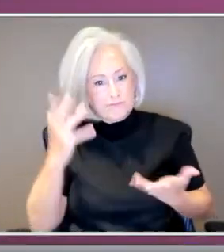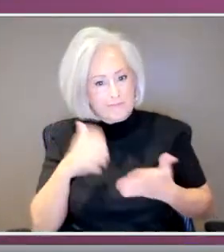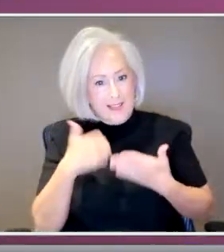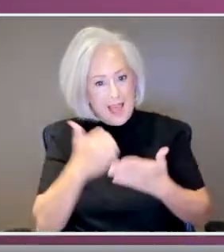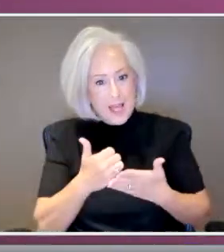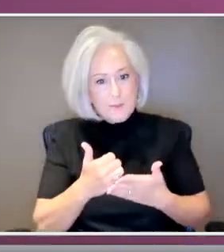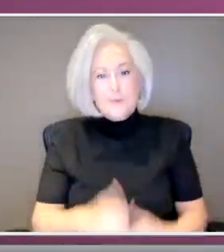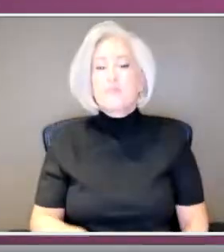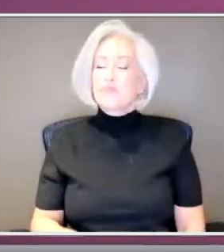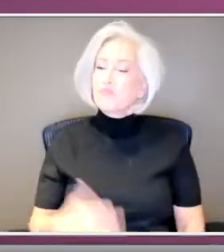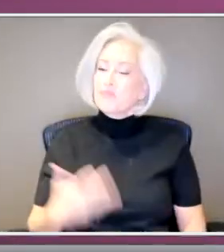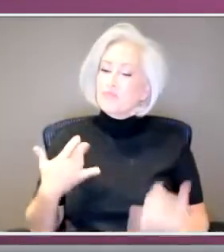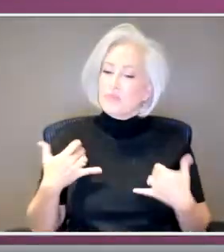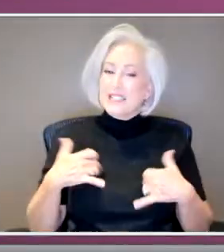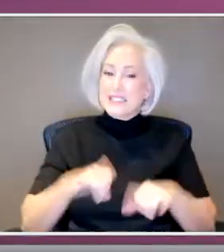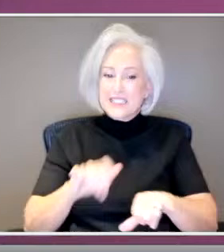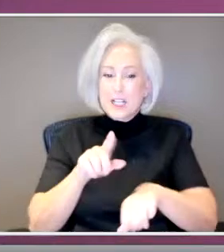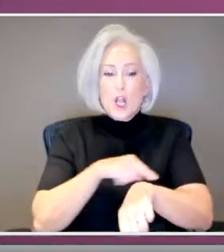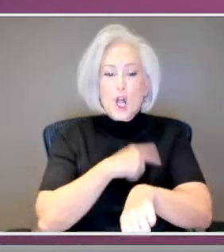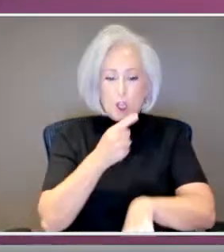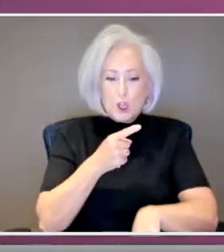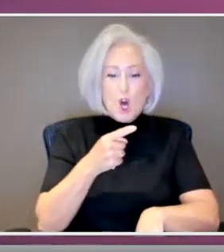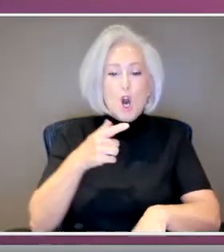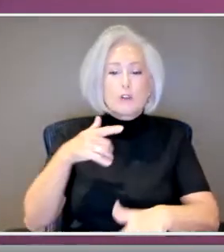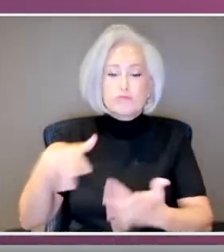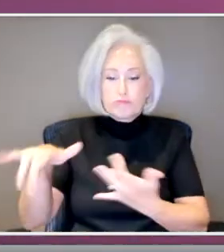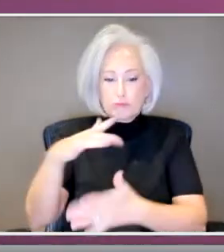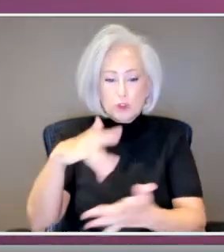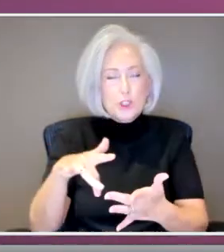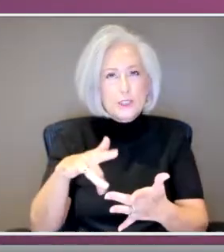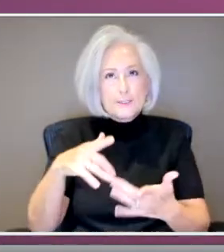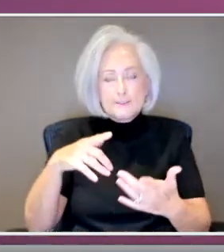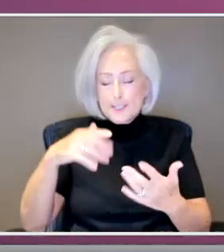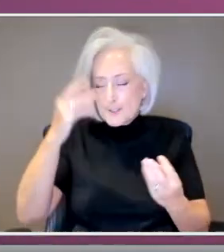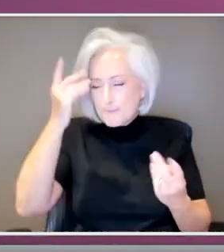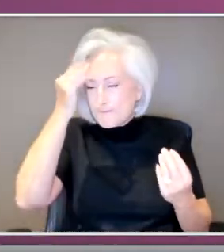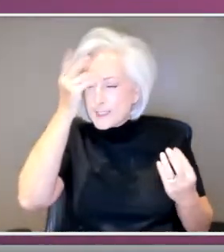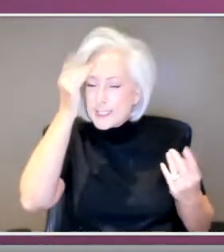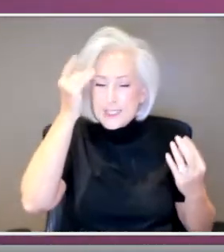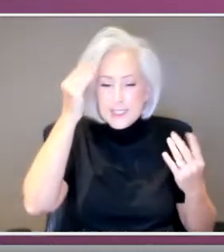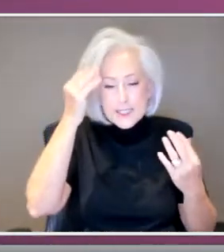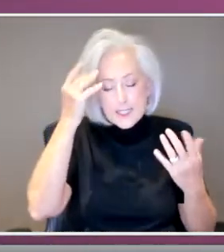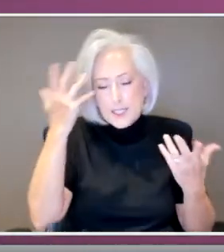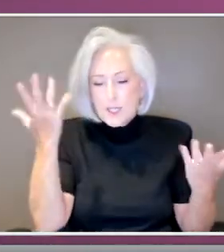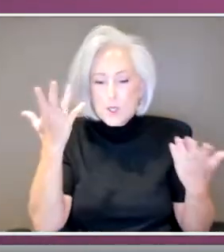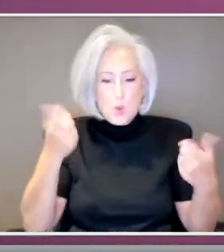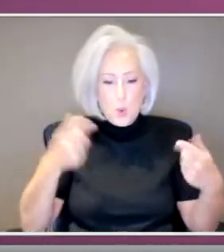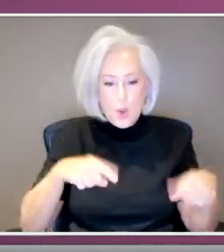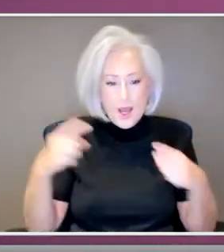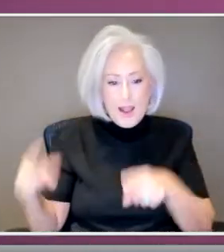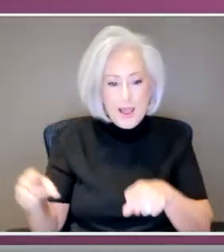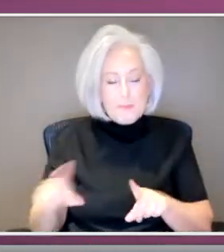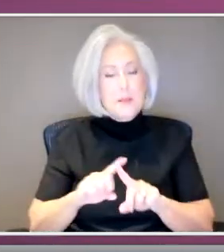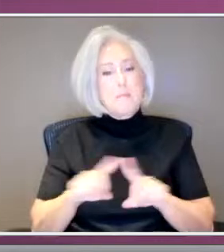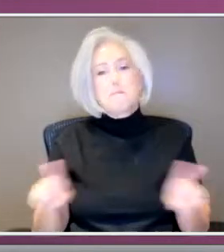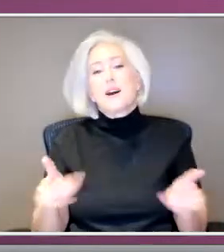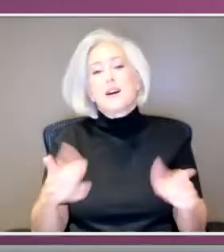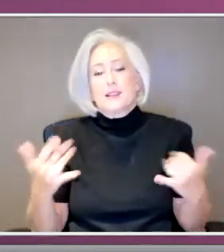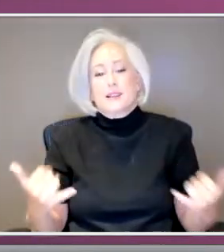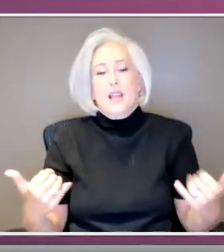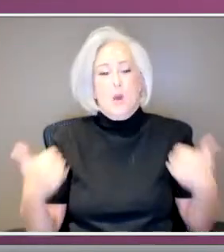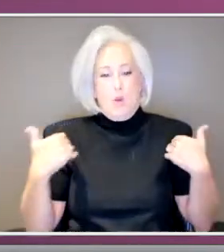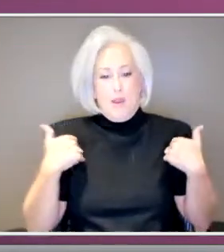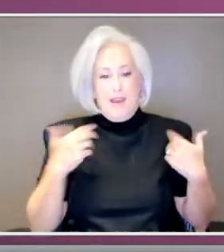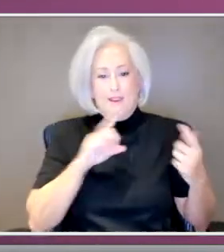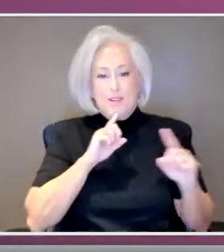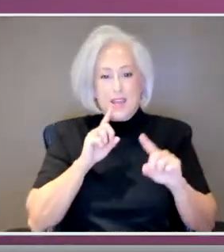journey, still processing through all those things, but to have answers to kind of explain why I've had